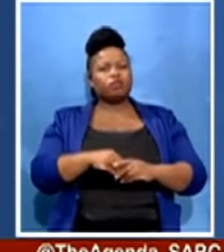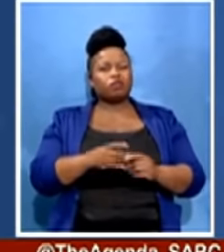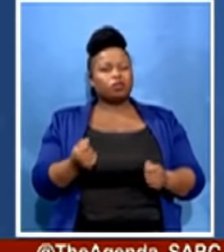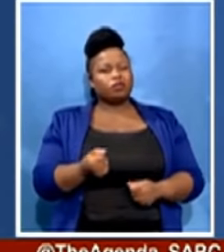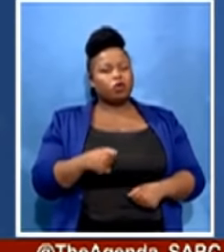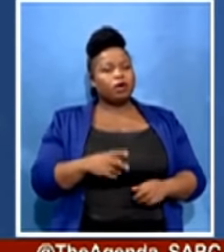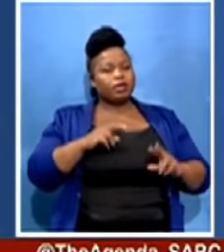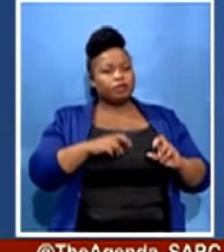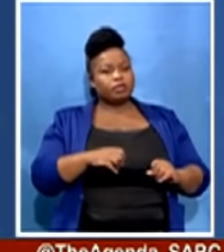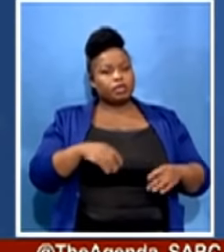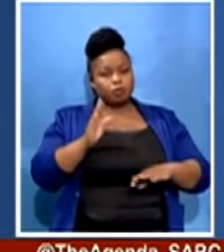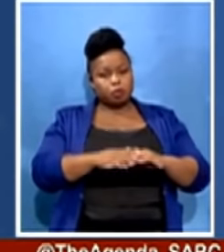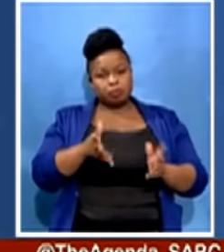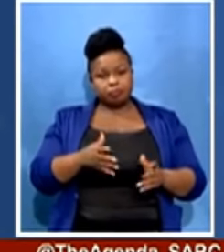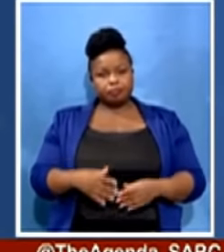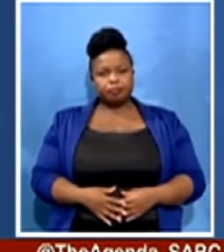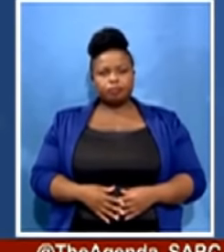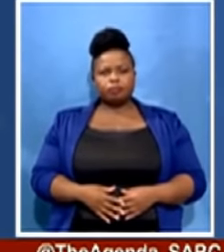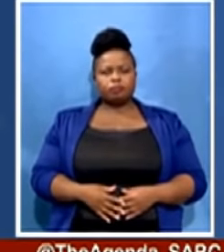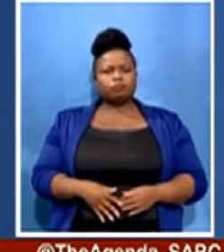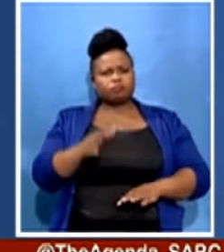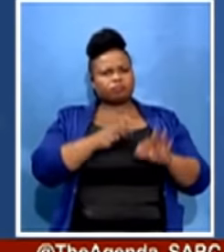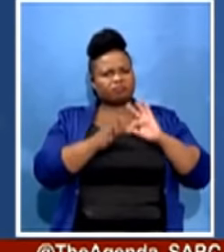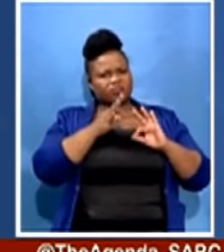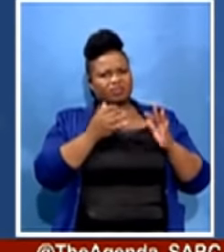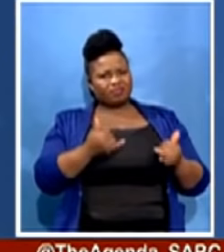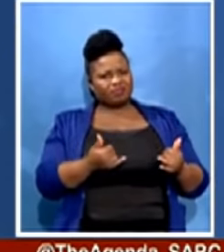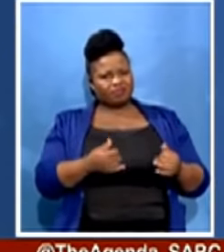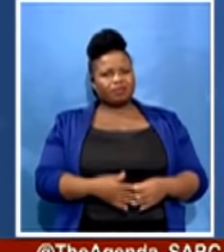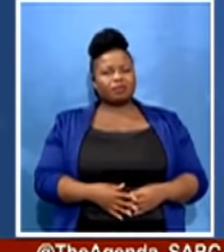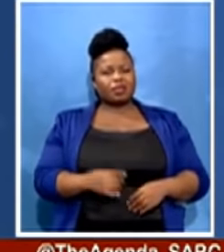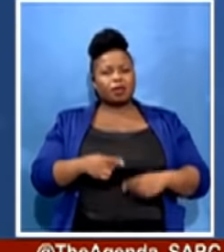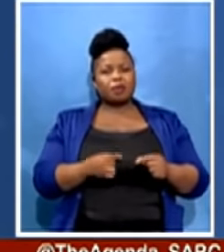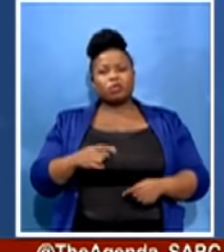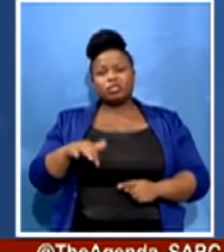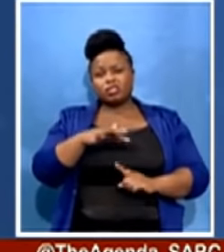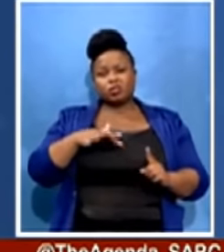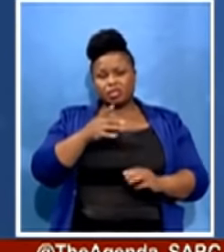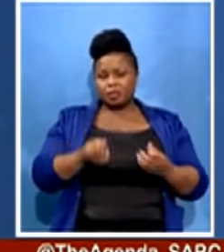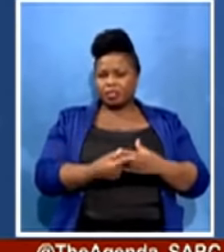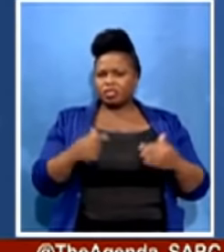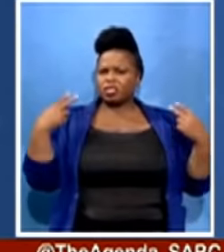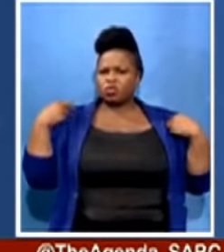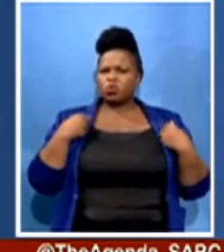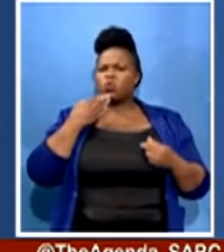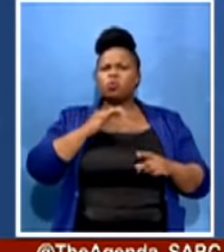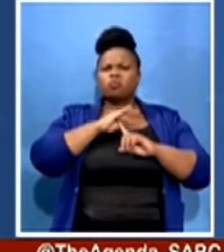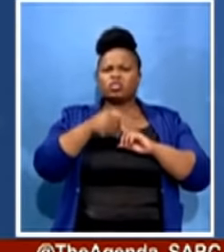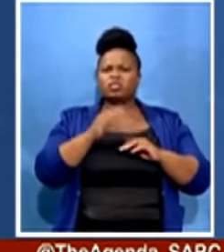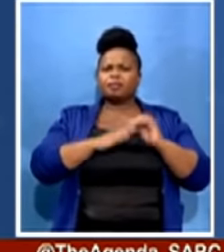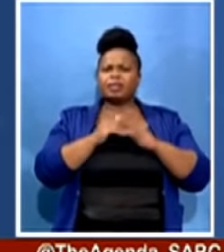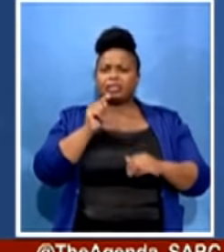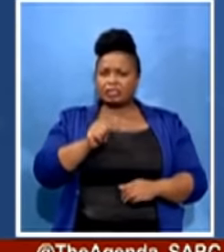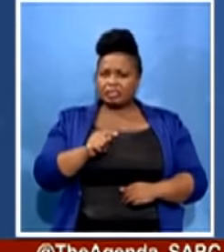Talk to us about the current situation in terms of security. Who protects this building? Is it different from ordinary